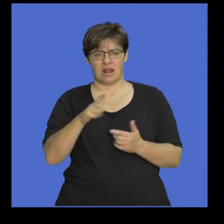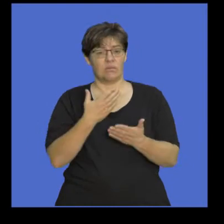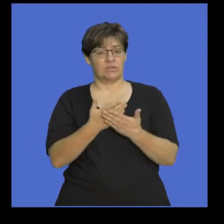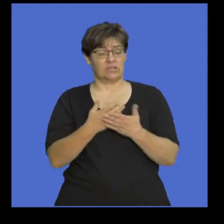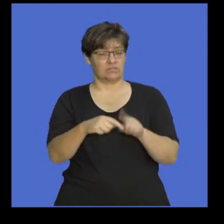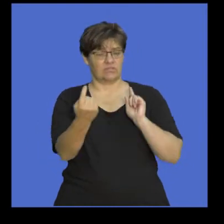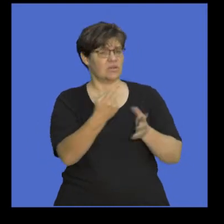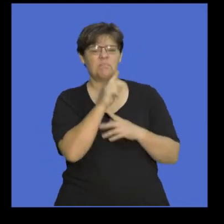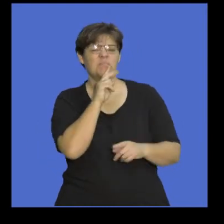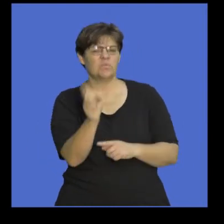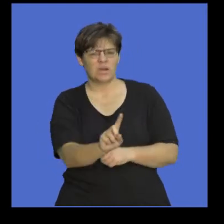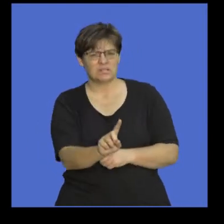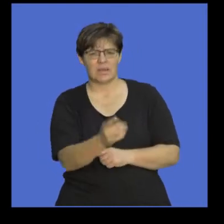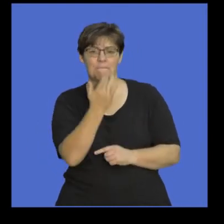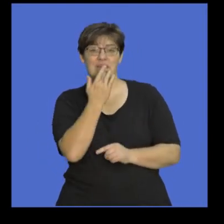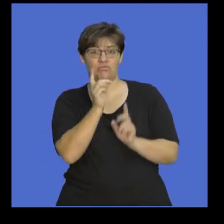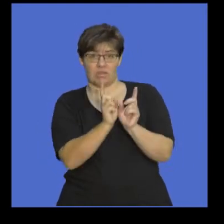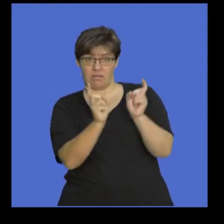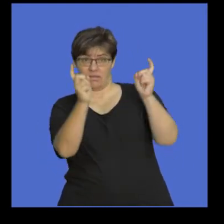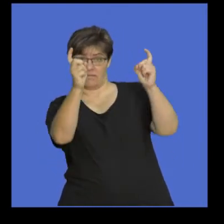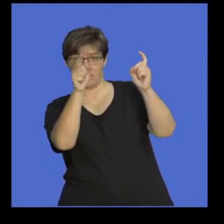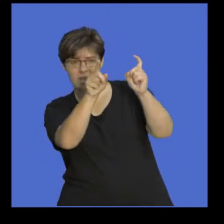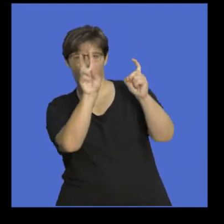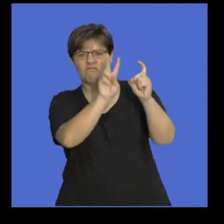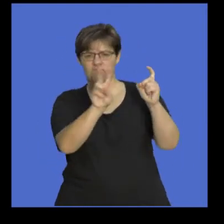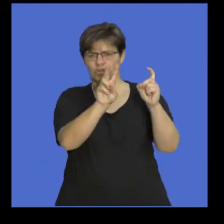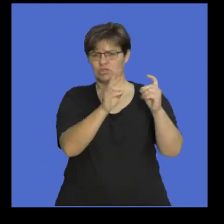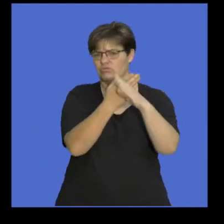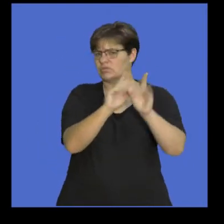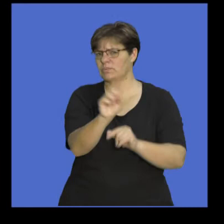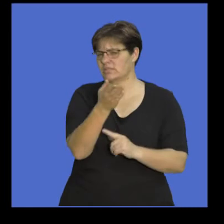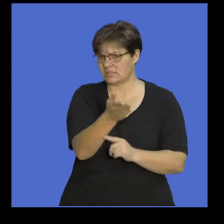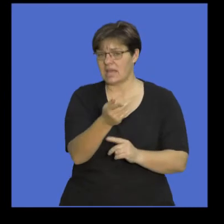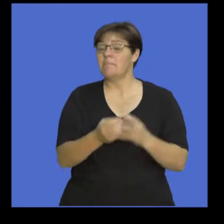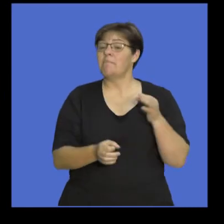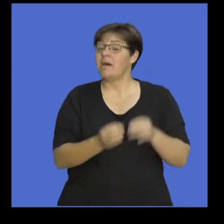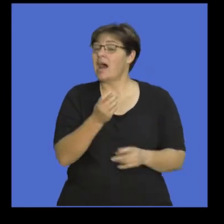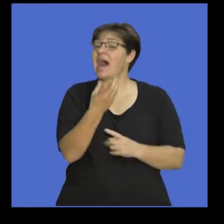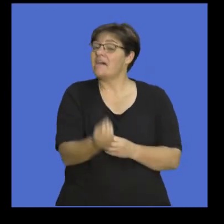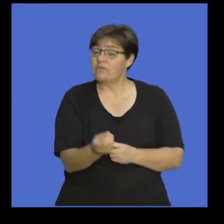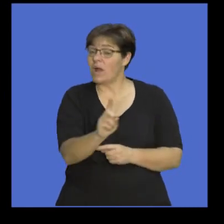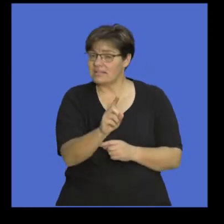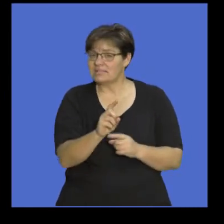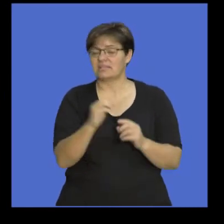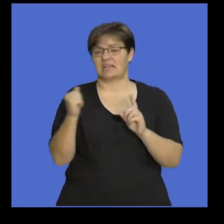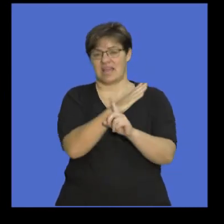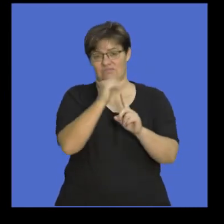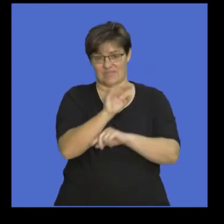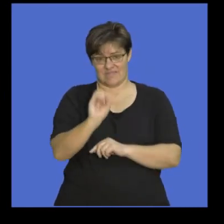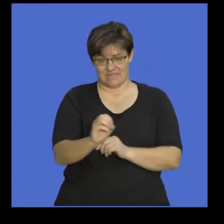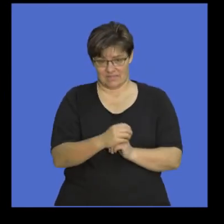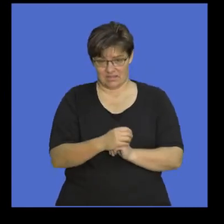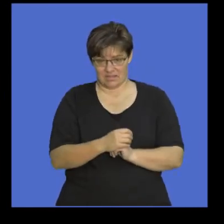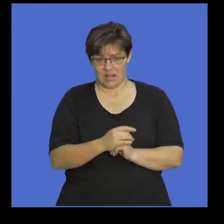the voltage across the battery when there is current in the circuit. And we also need to know how much current passes